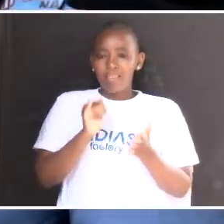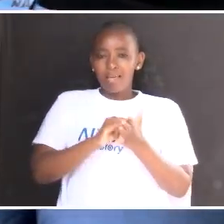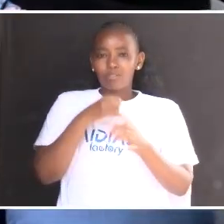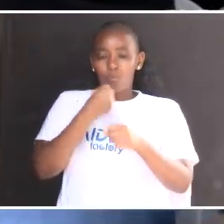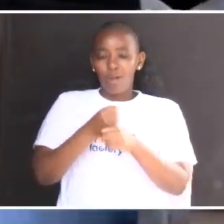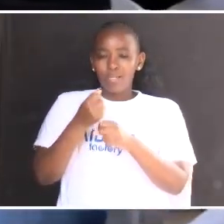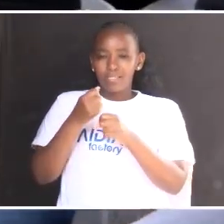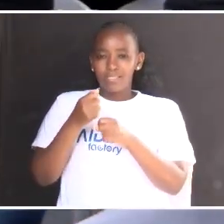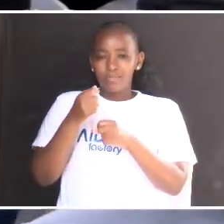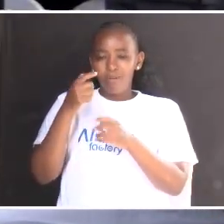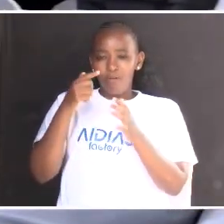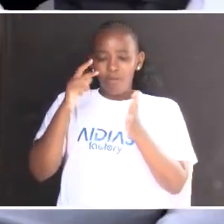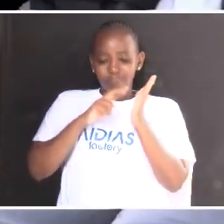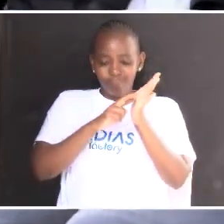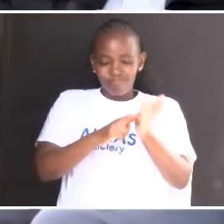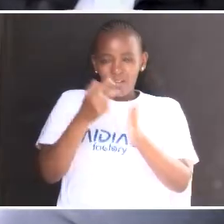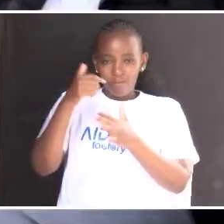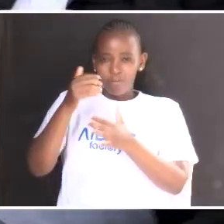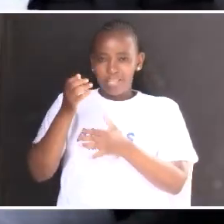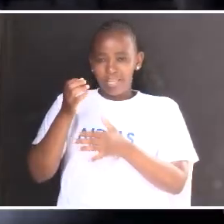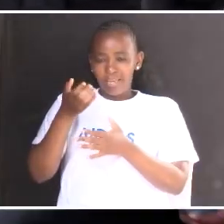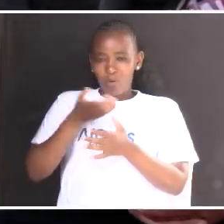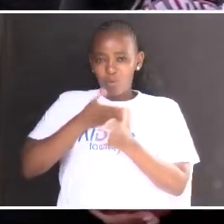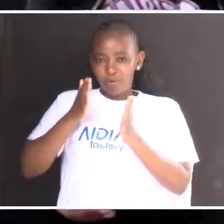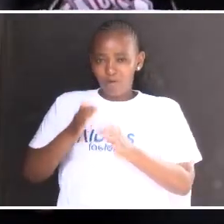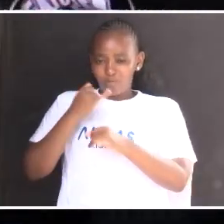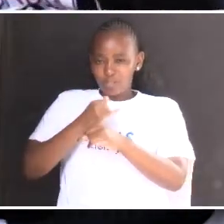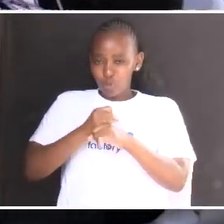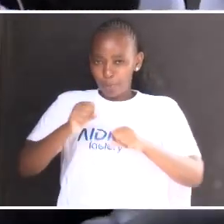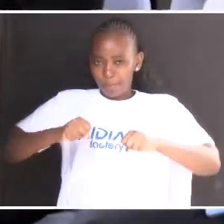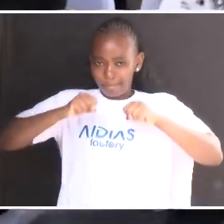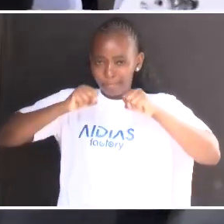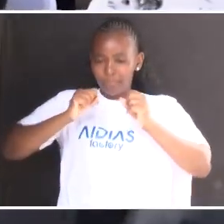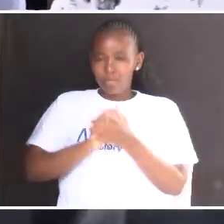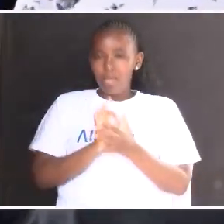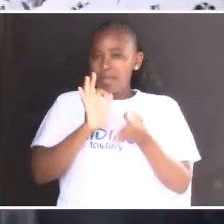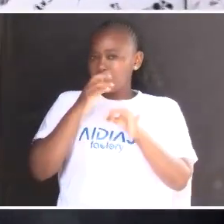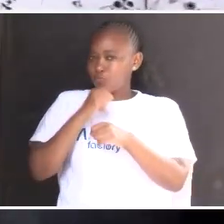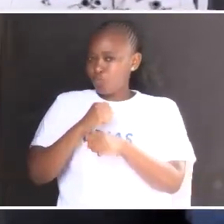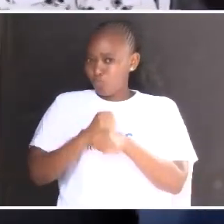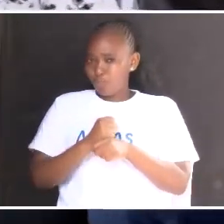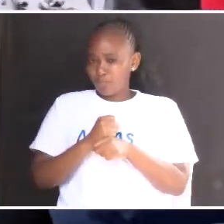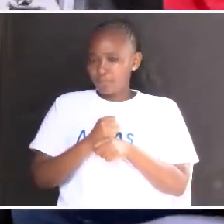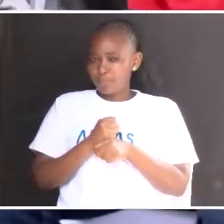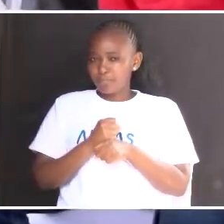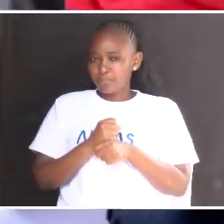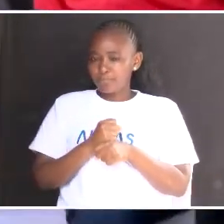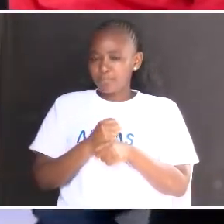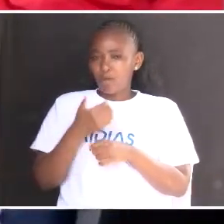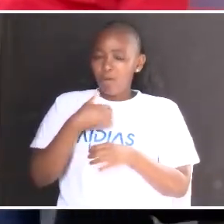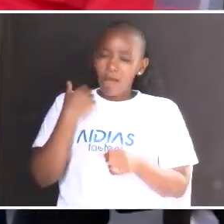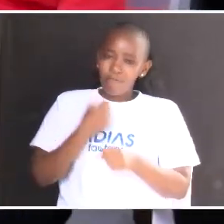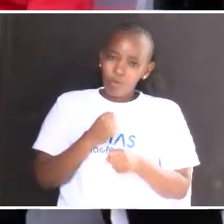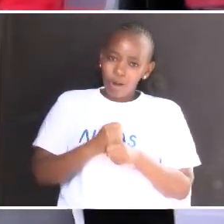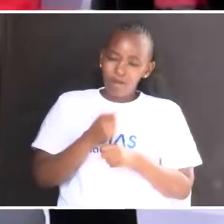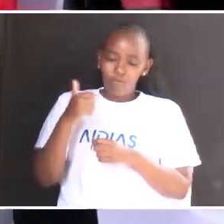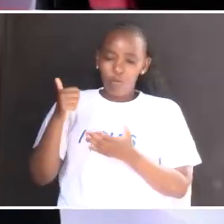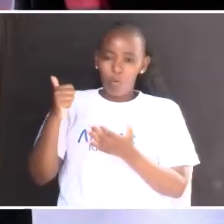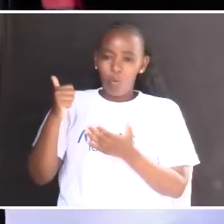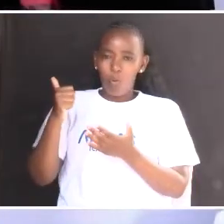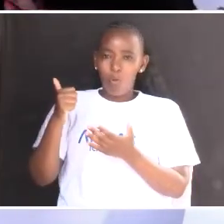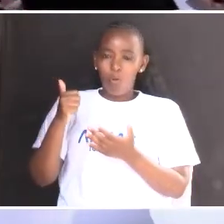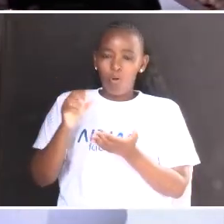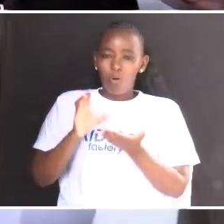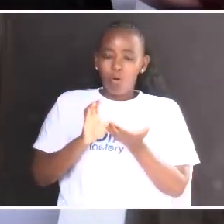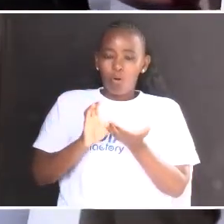employer. Another thing, if it is work, there is a work we call work for hire or